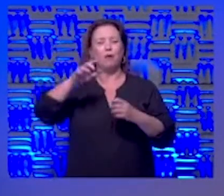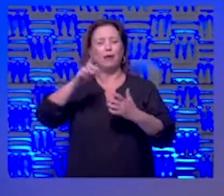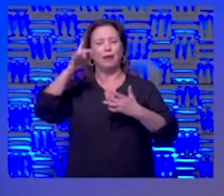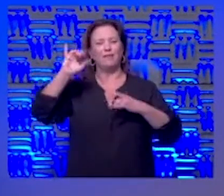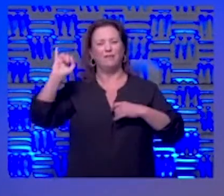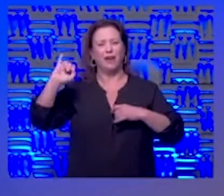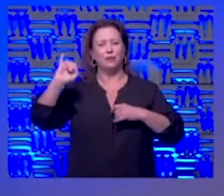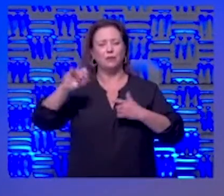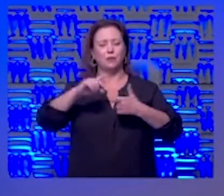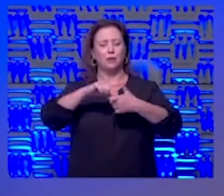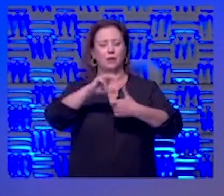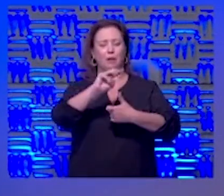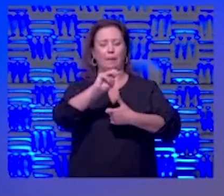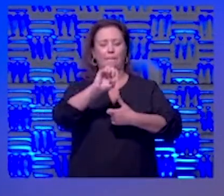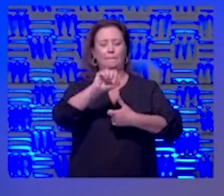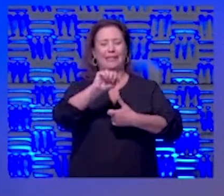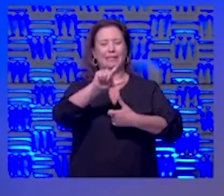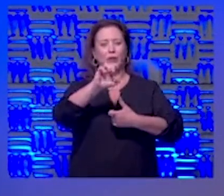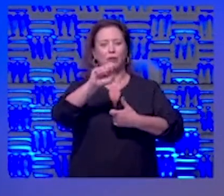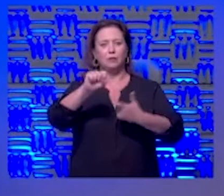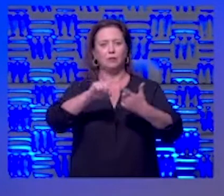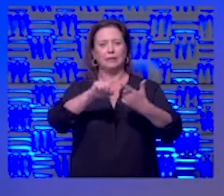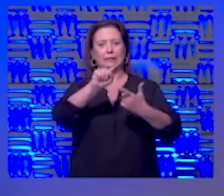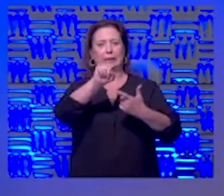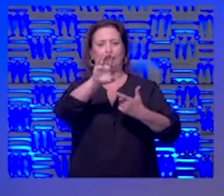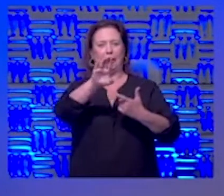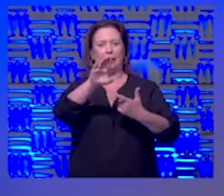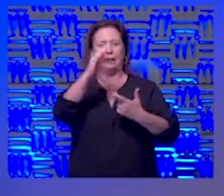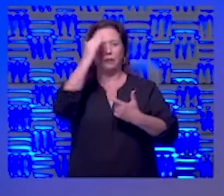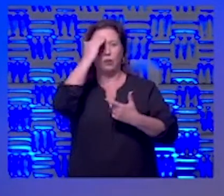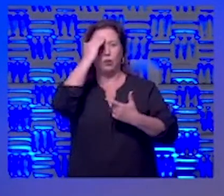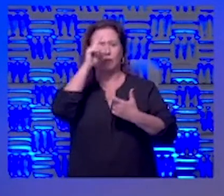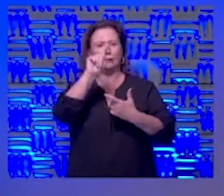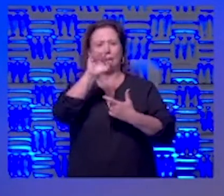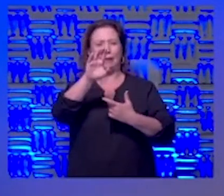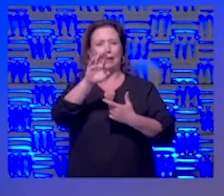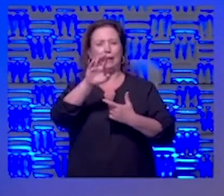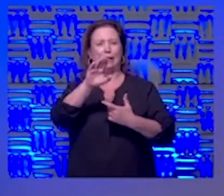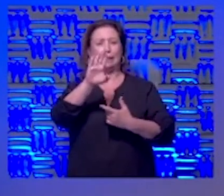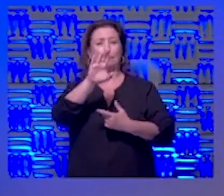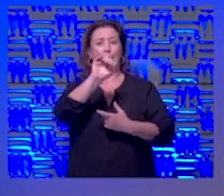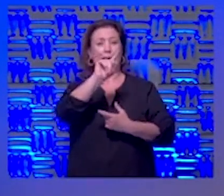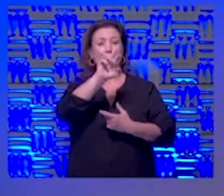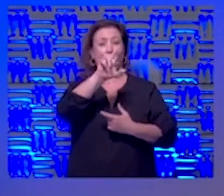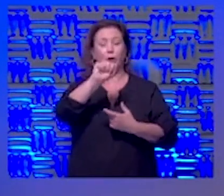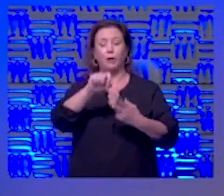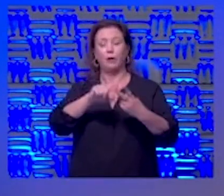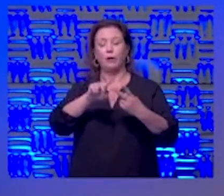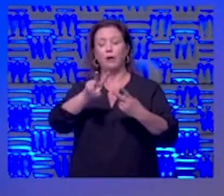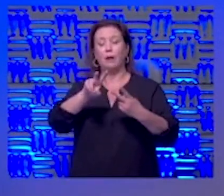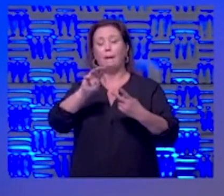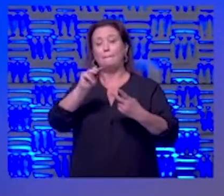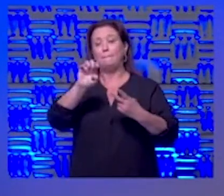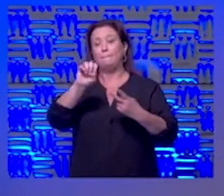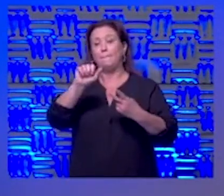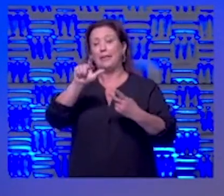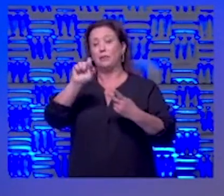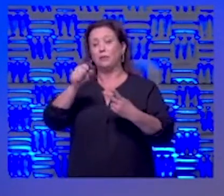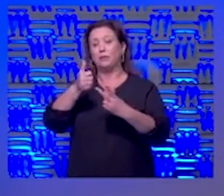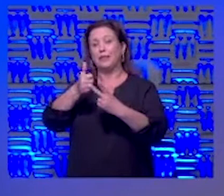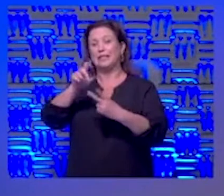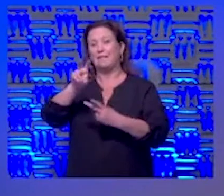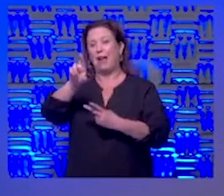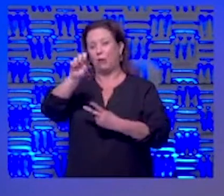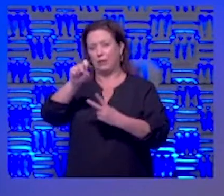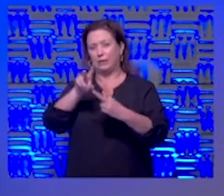known are measles and tuberculosis, and I think everybody is familiar with those. Tuberculosis is a bacteria, measles is a virus.